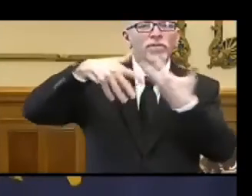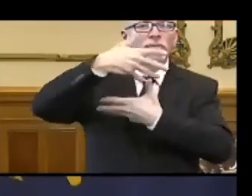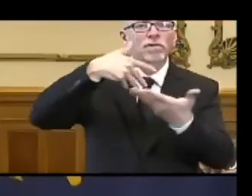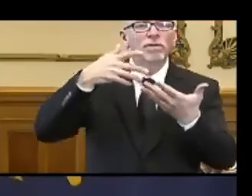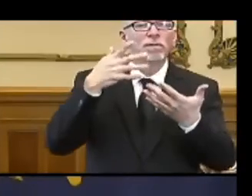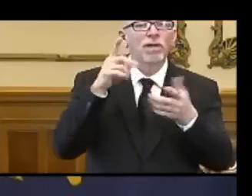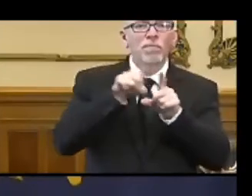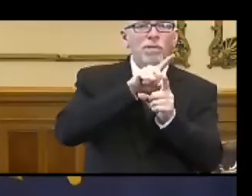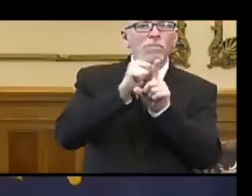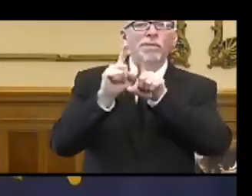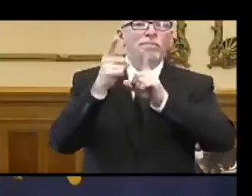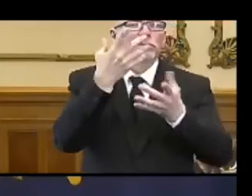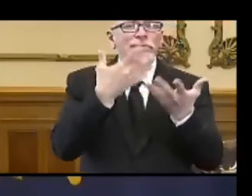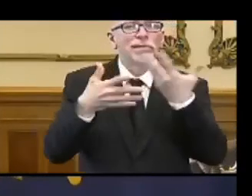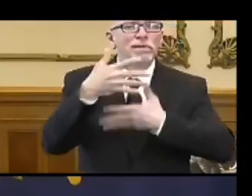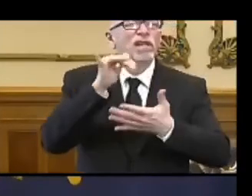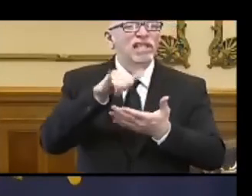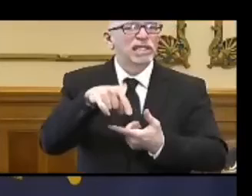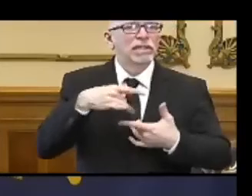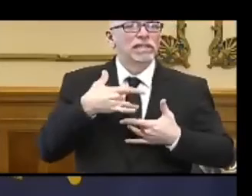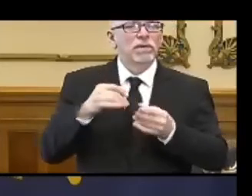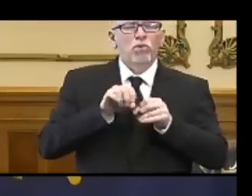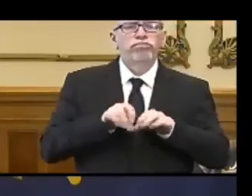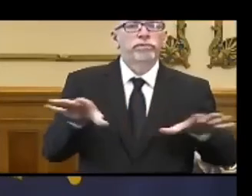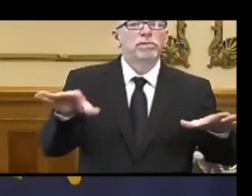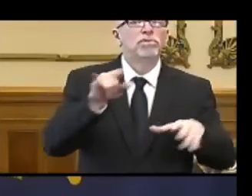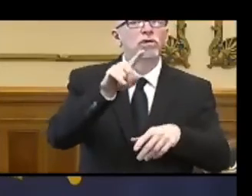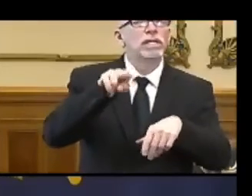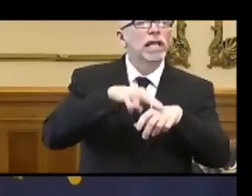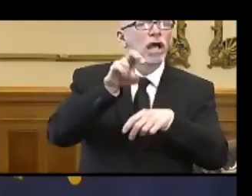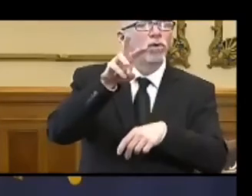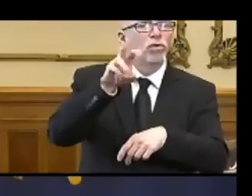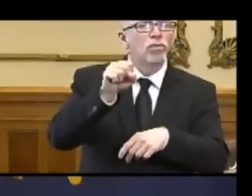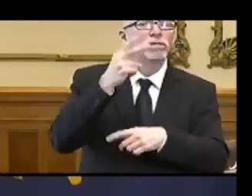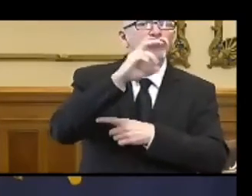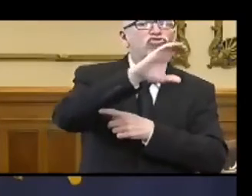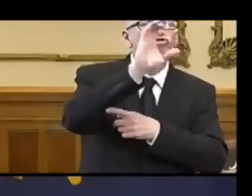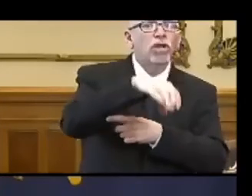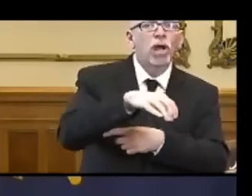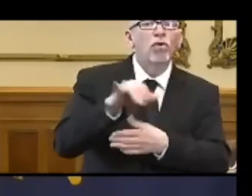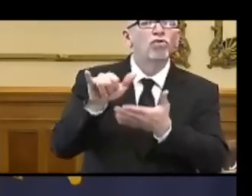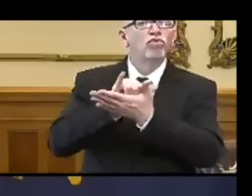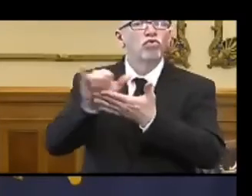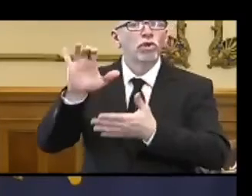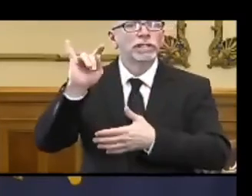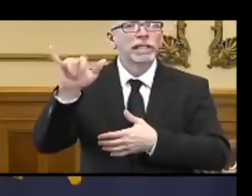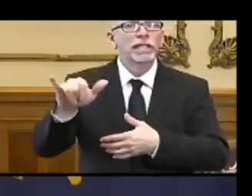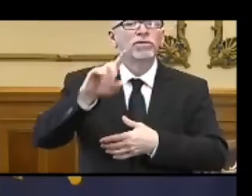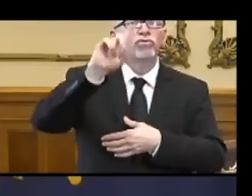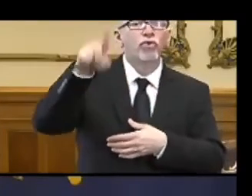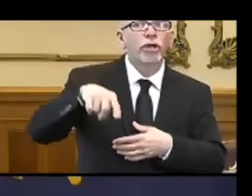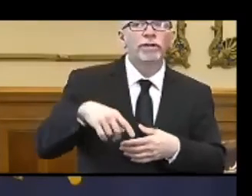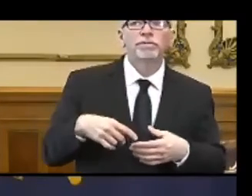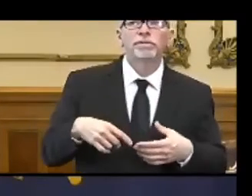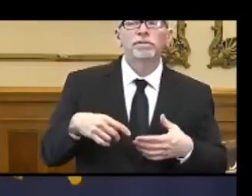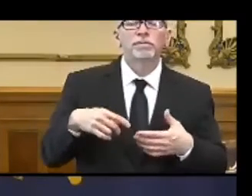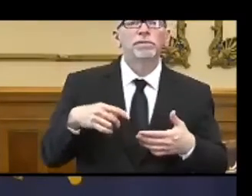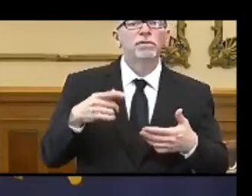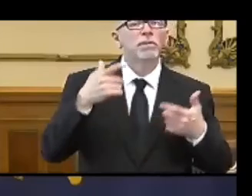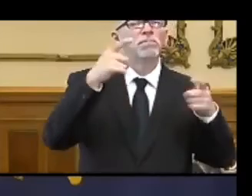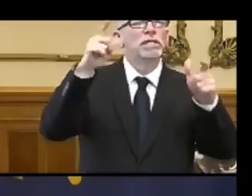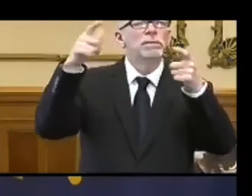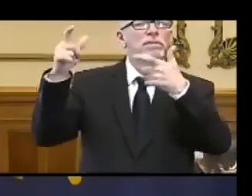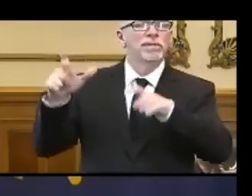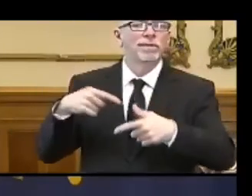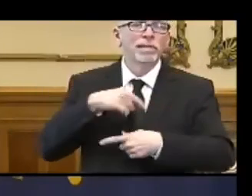up against each other. So that's why if you turn on the national news and you see Chicago and New York City and Detroit, and we're not